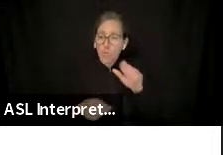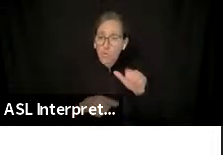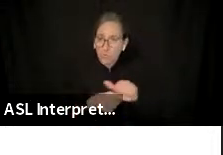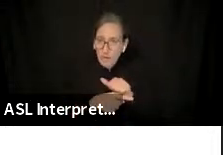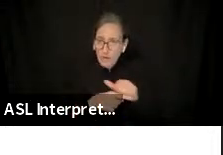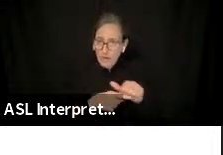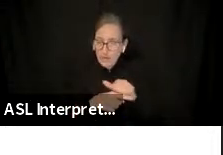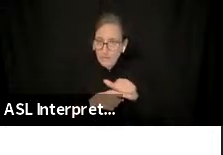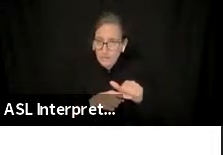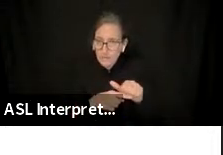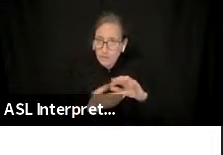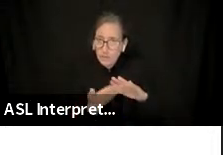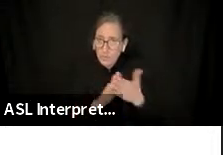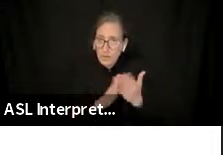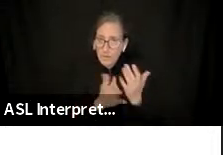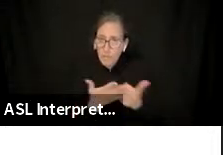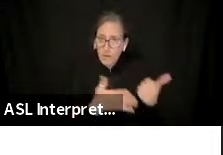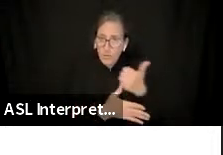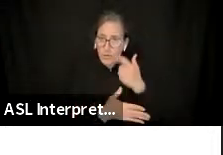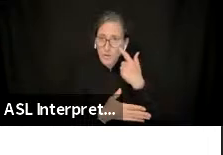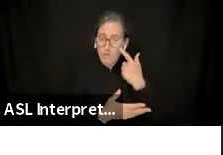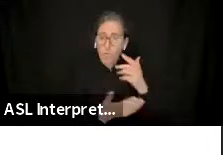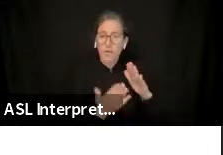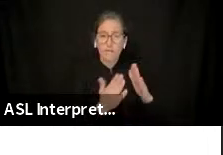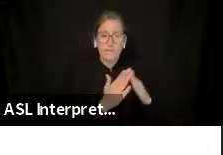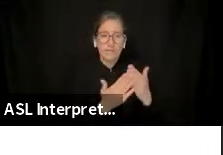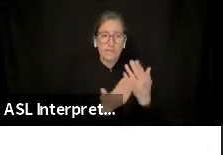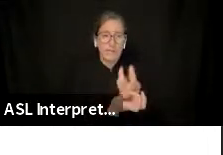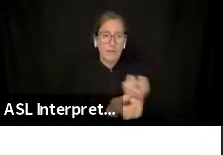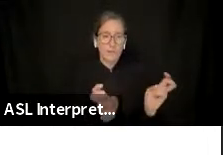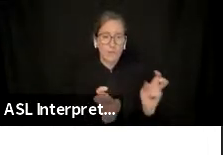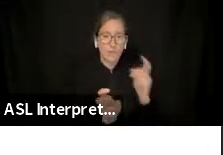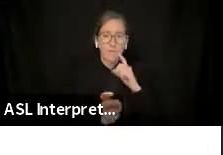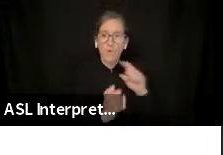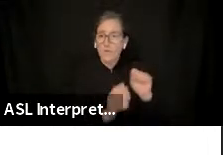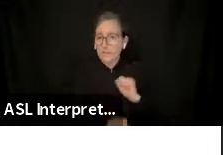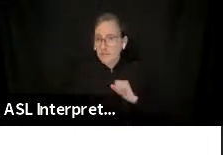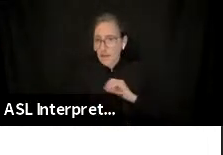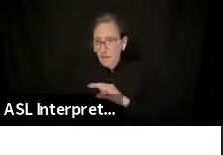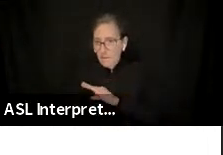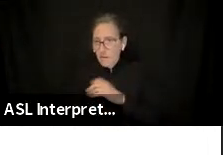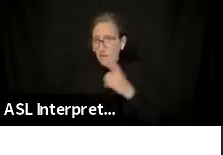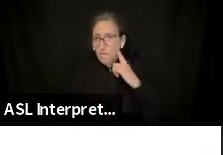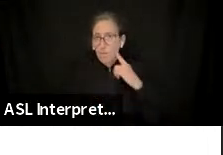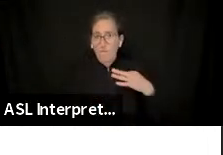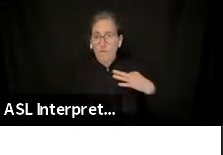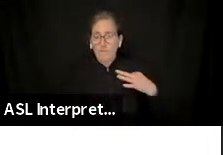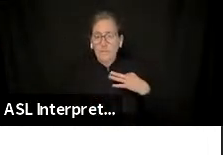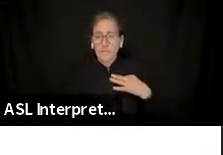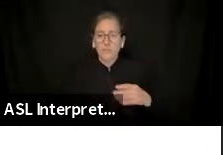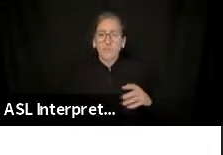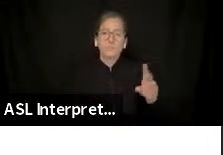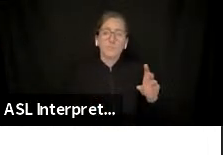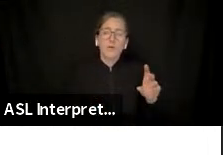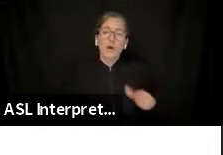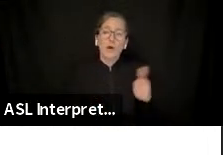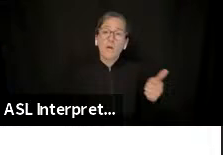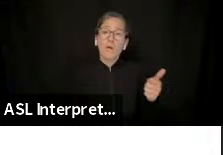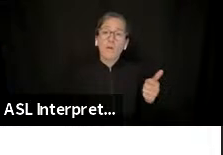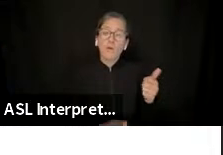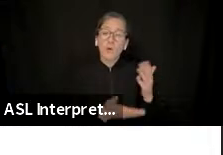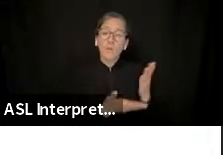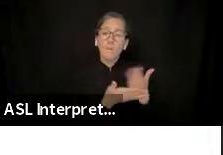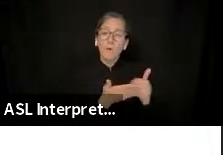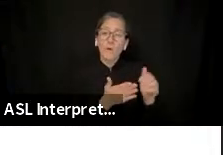focus of the city council, of city staff, and volunteers. Another component of that strategy